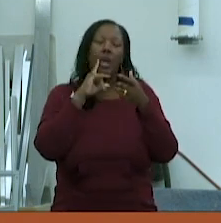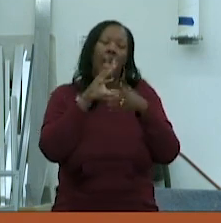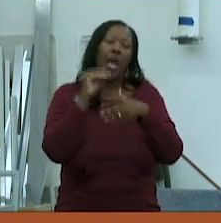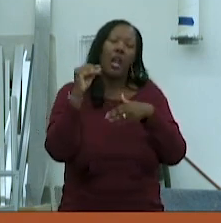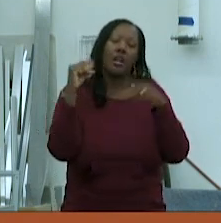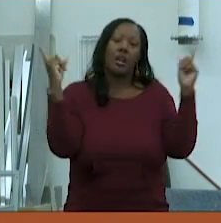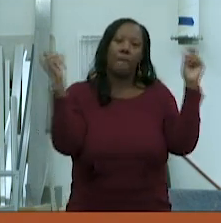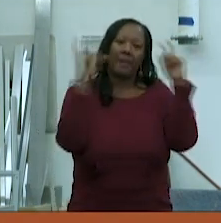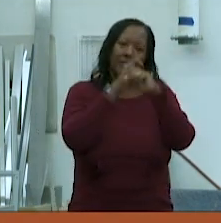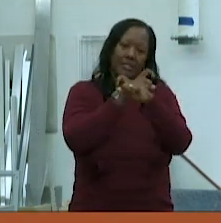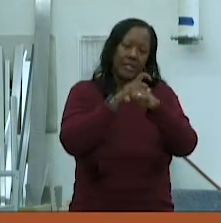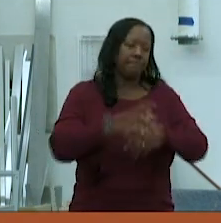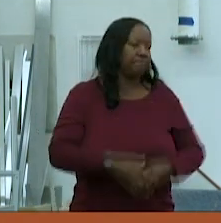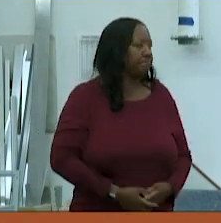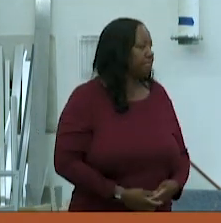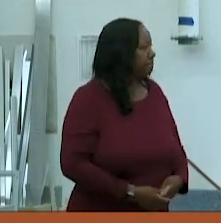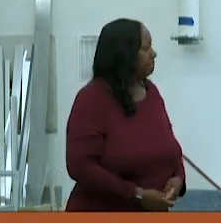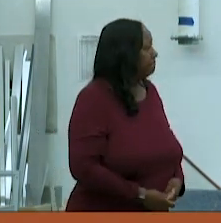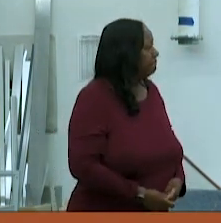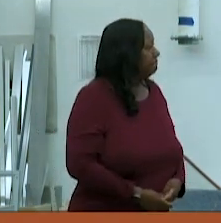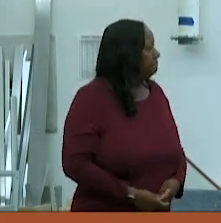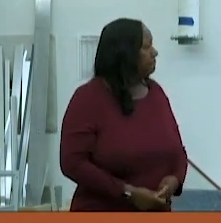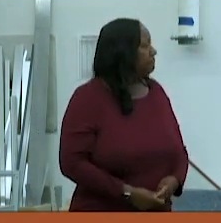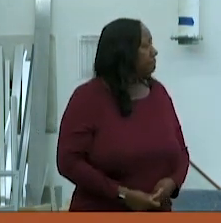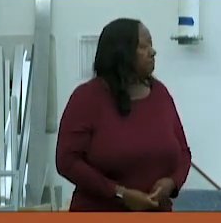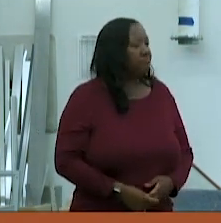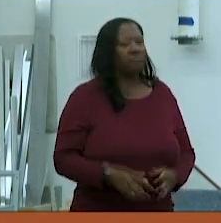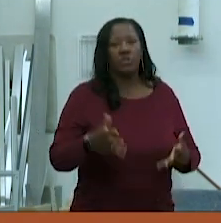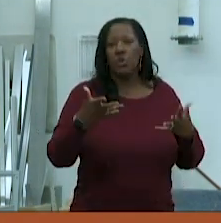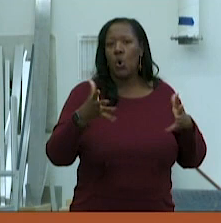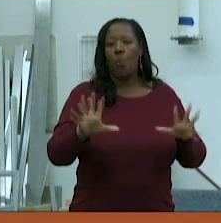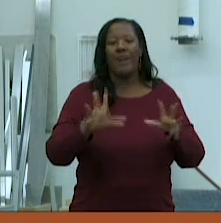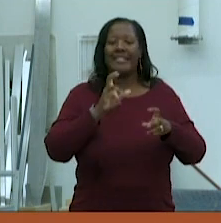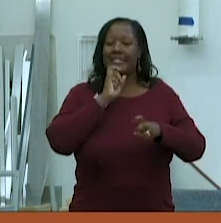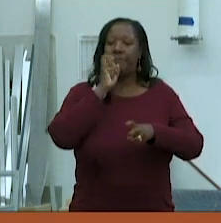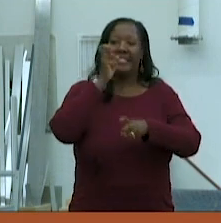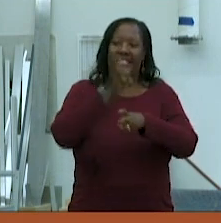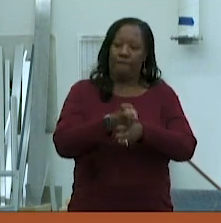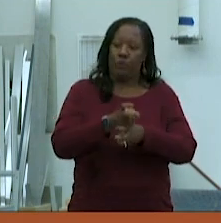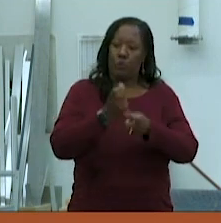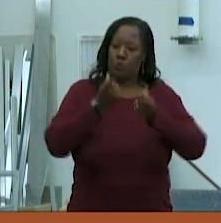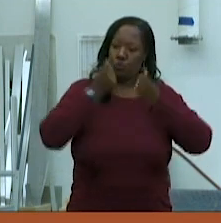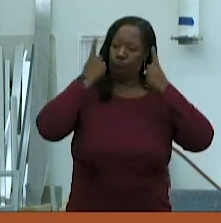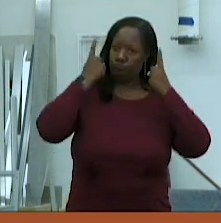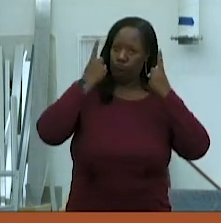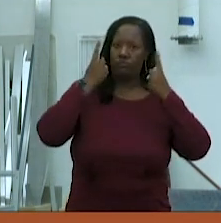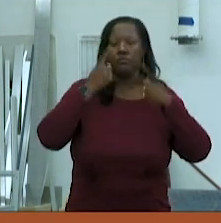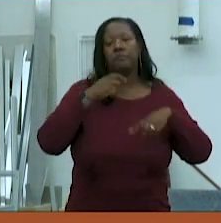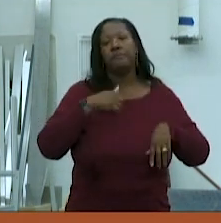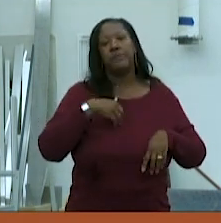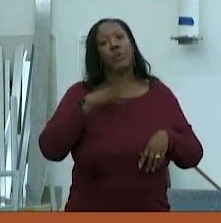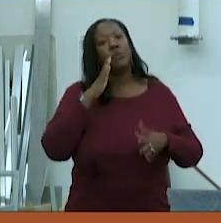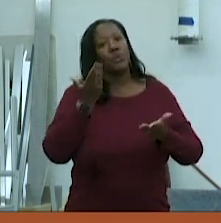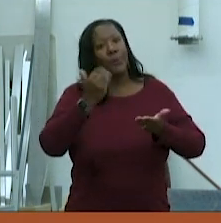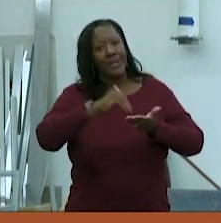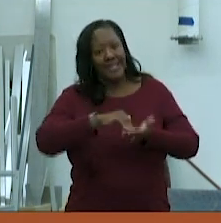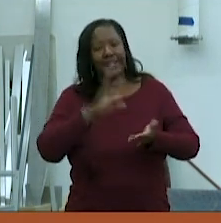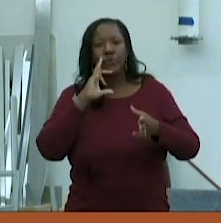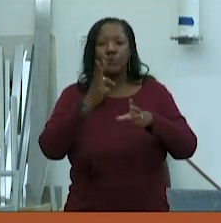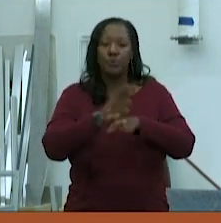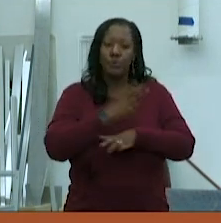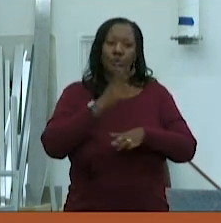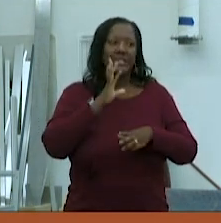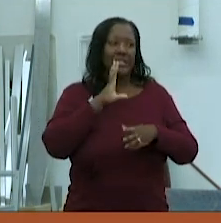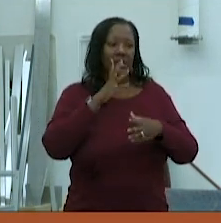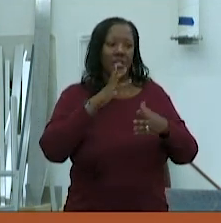and, I don't know, I guess difficulty of engaging with it. So again, user-friendly elements, they